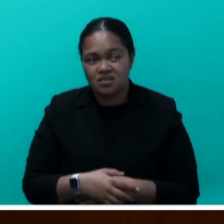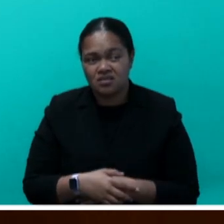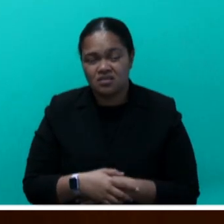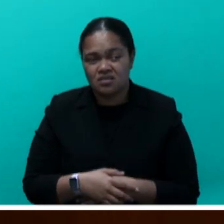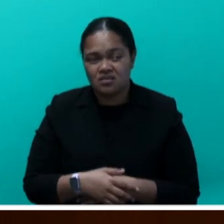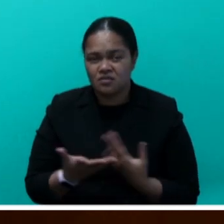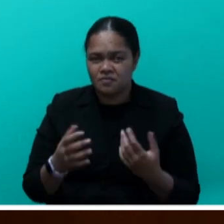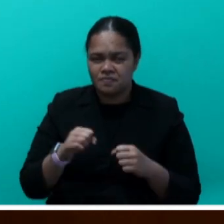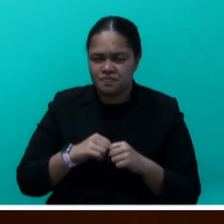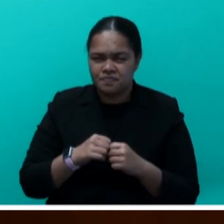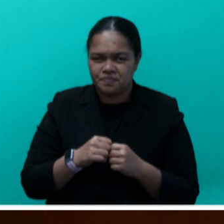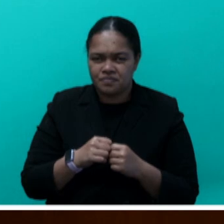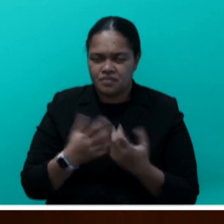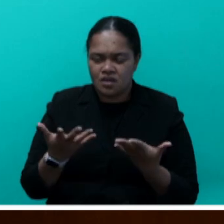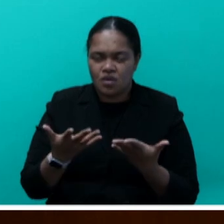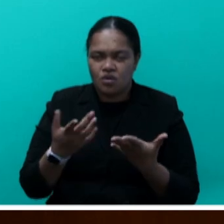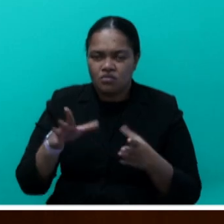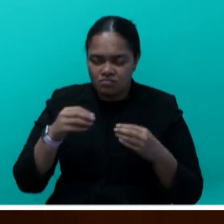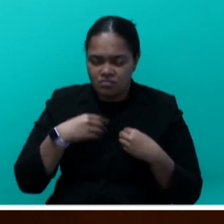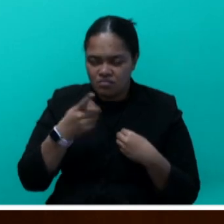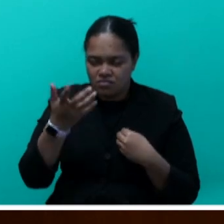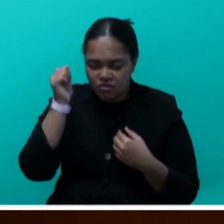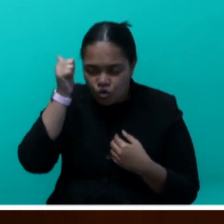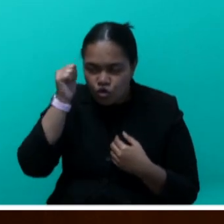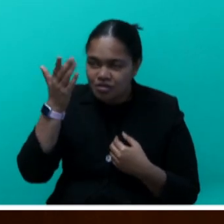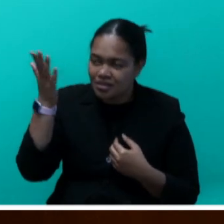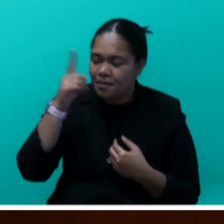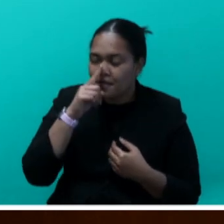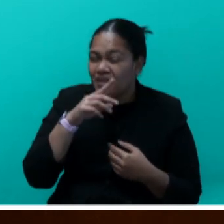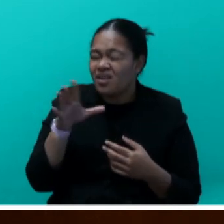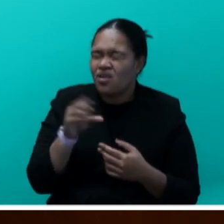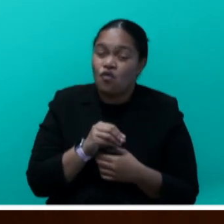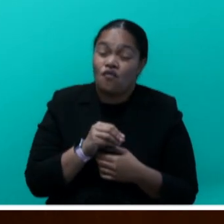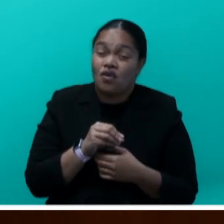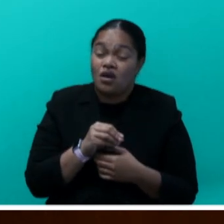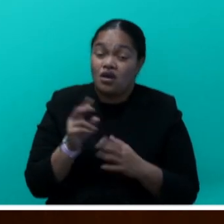addressing our condolences to the people of New Zealand, the late